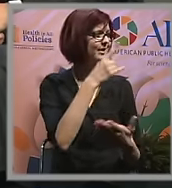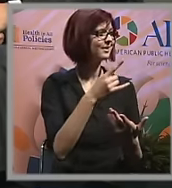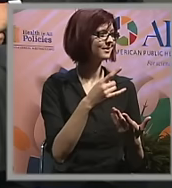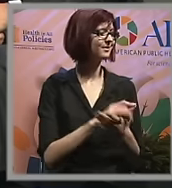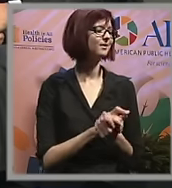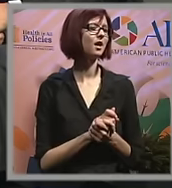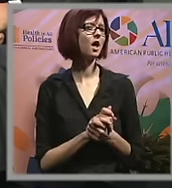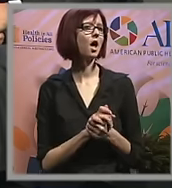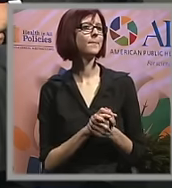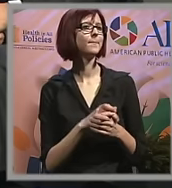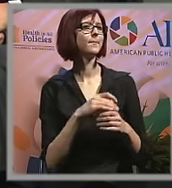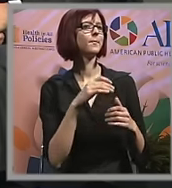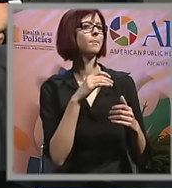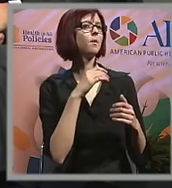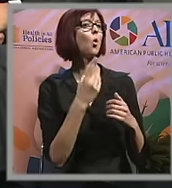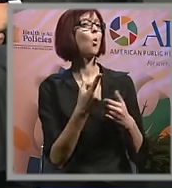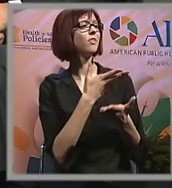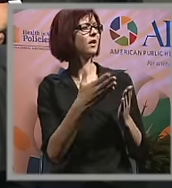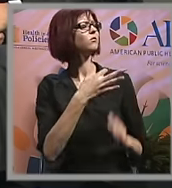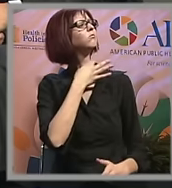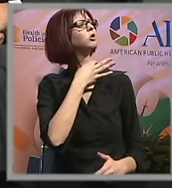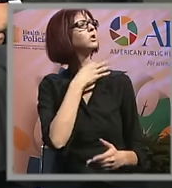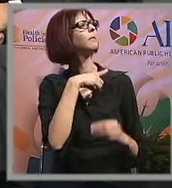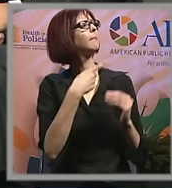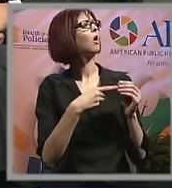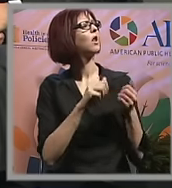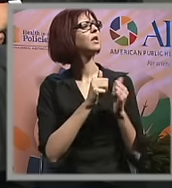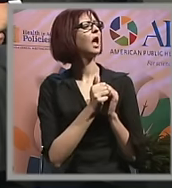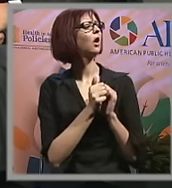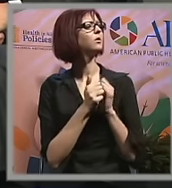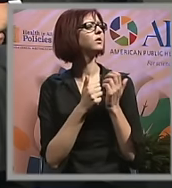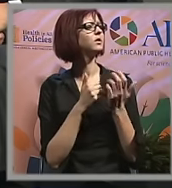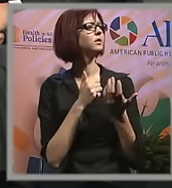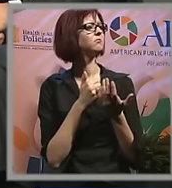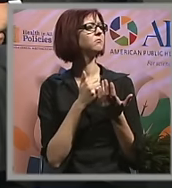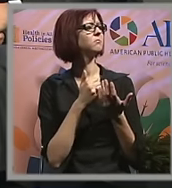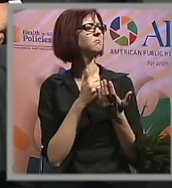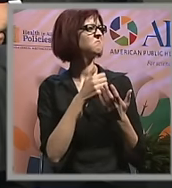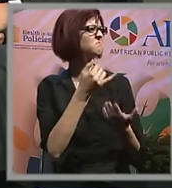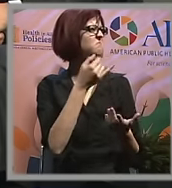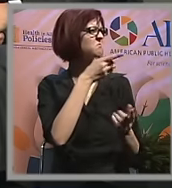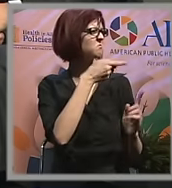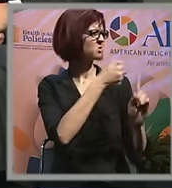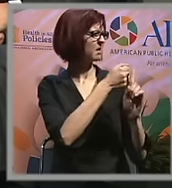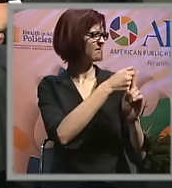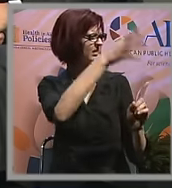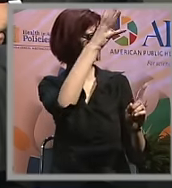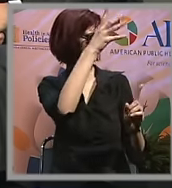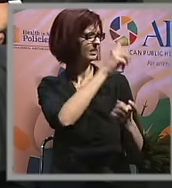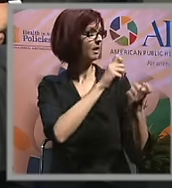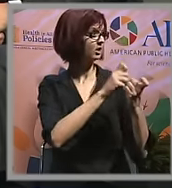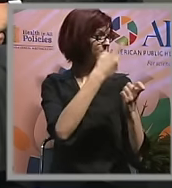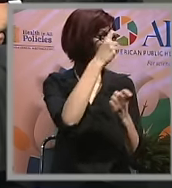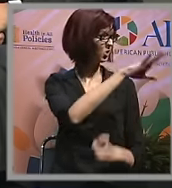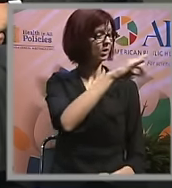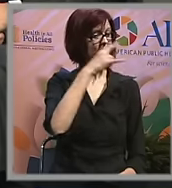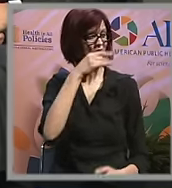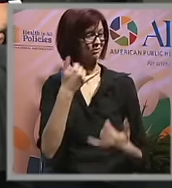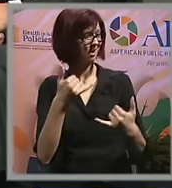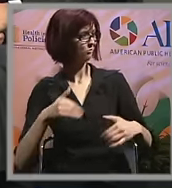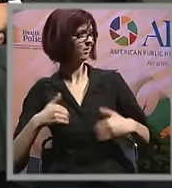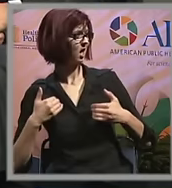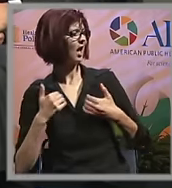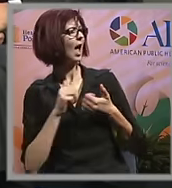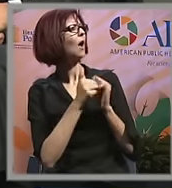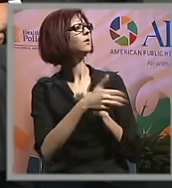Christian. And one thing I was curious about is, how is being a dad, especially given that your kids are young, how has